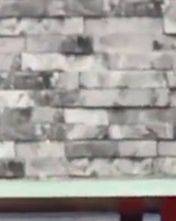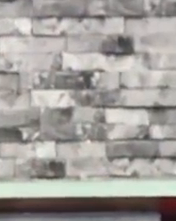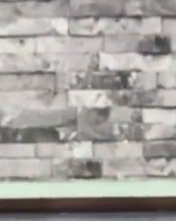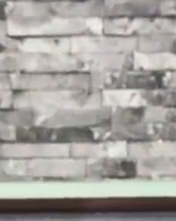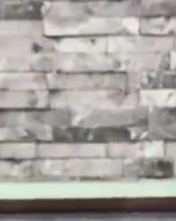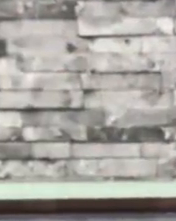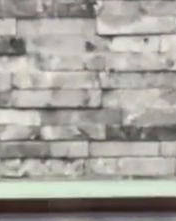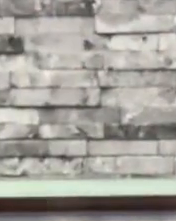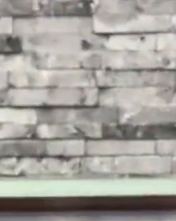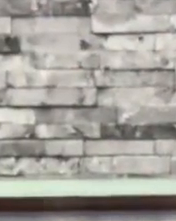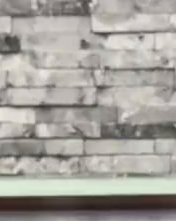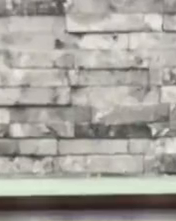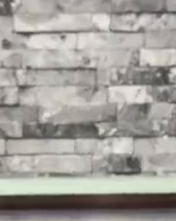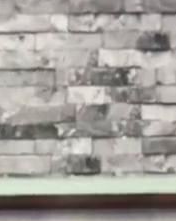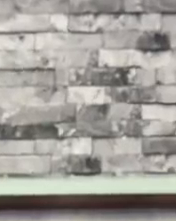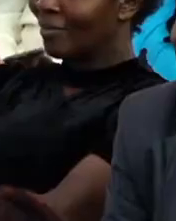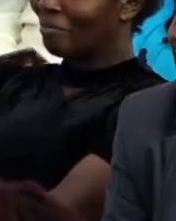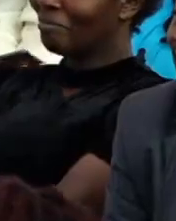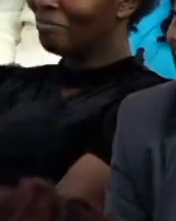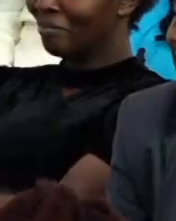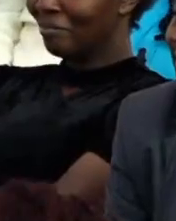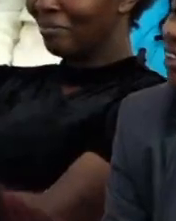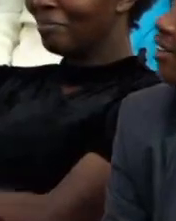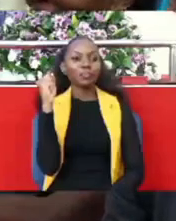my husband woke up.